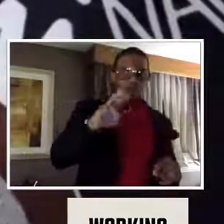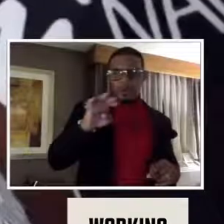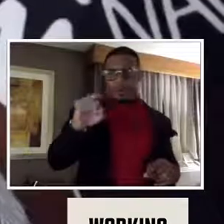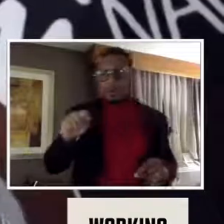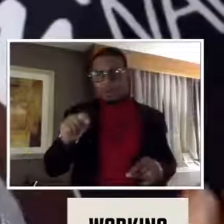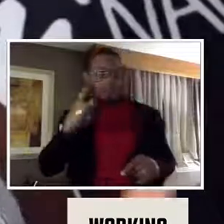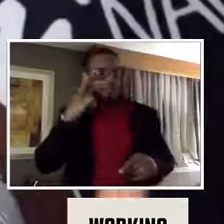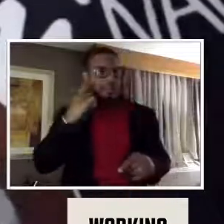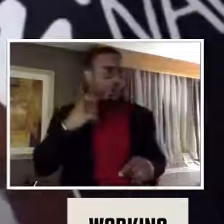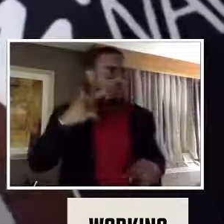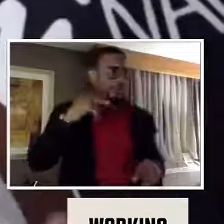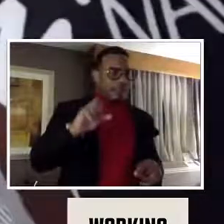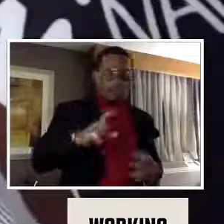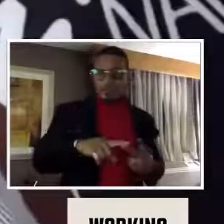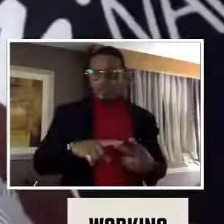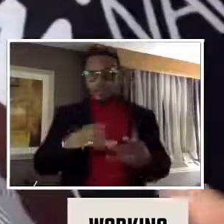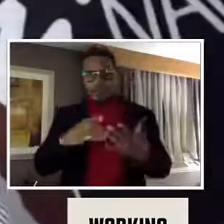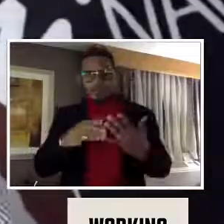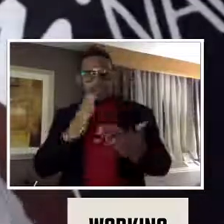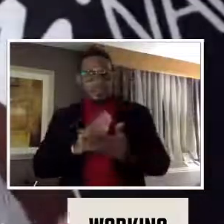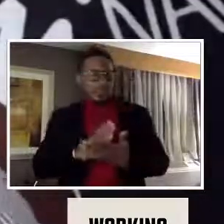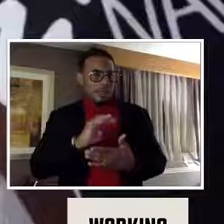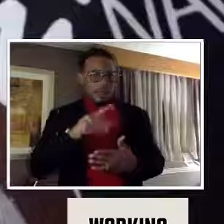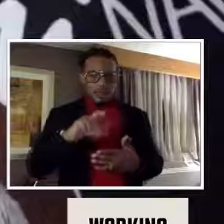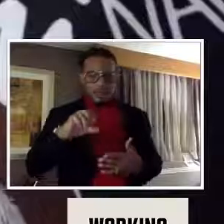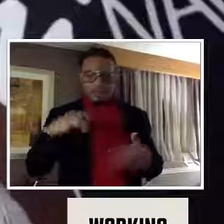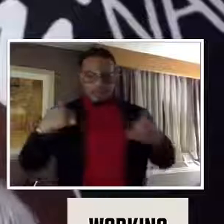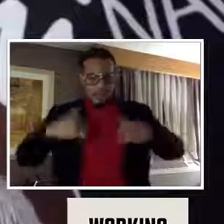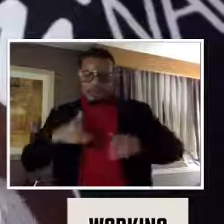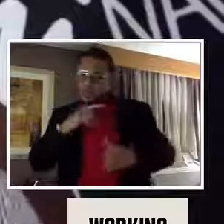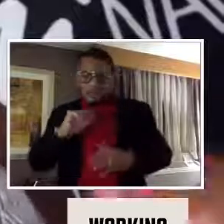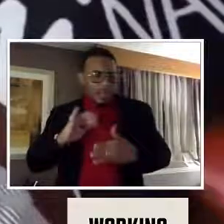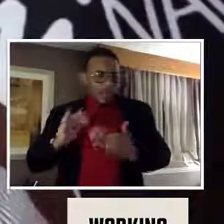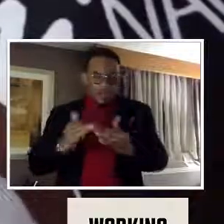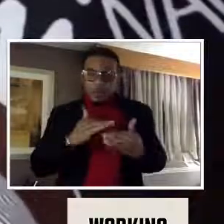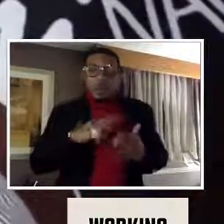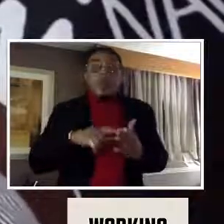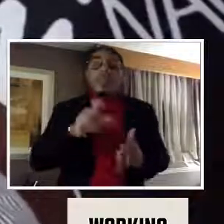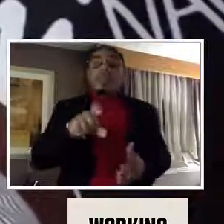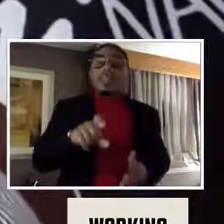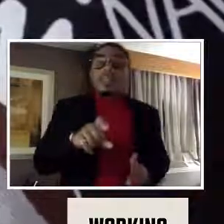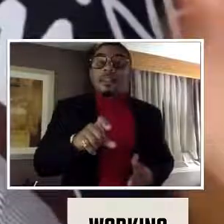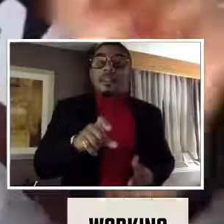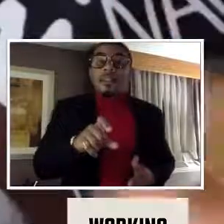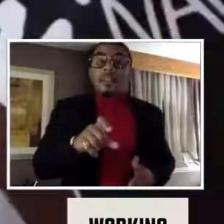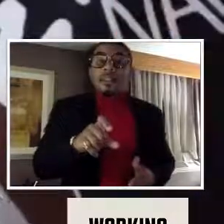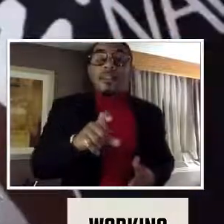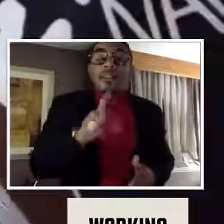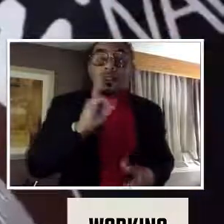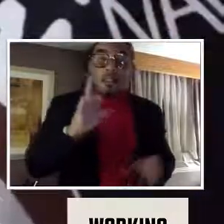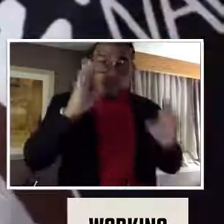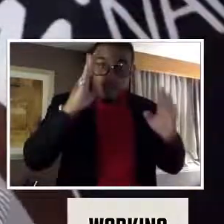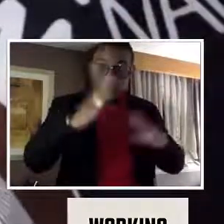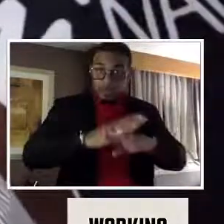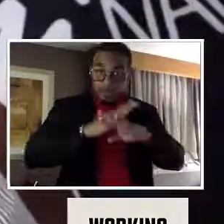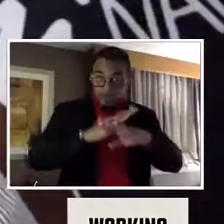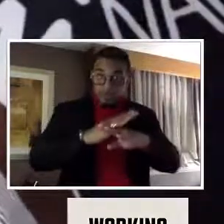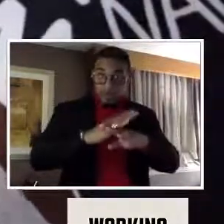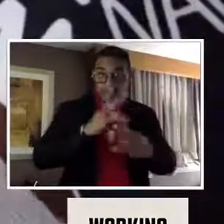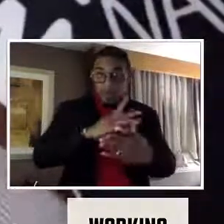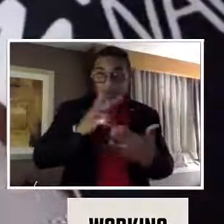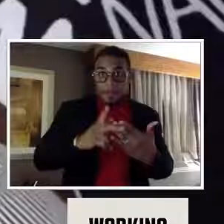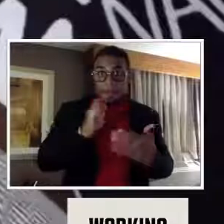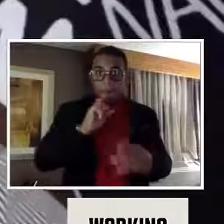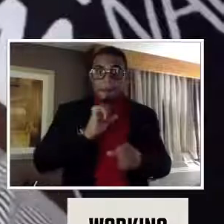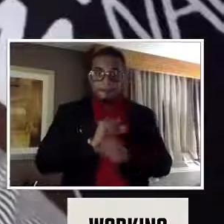tear gas and stockpiling SWAT gear. We don't need that in our communities. What we need is violence prevention programs